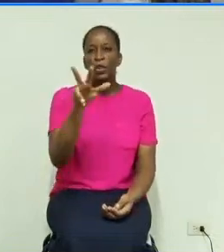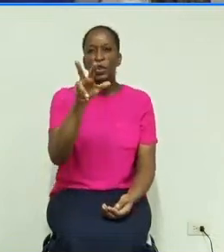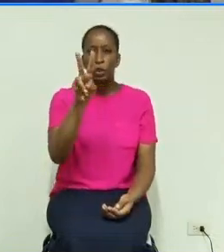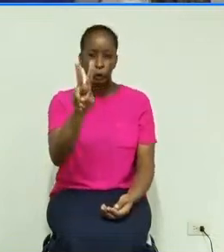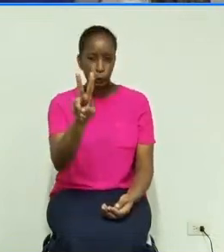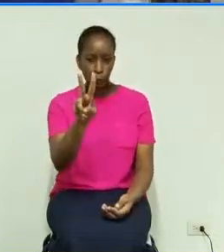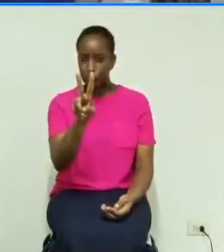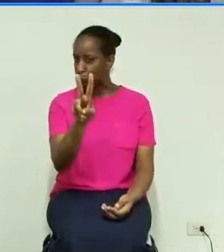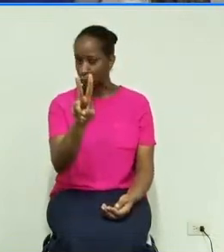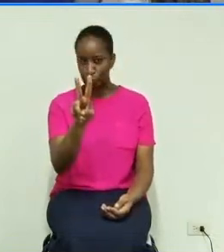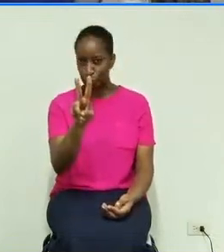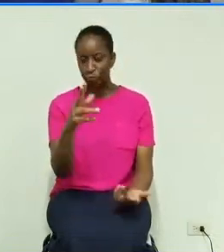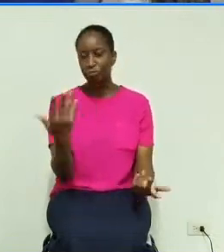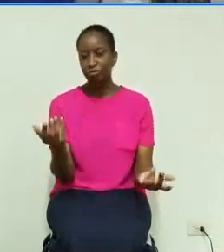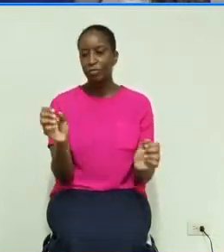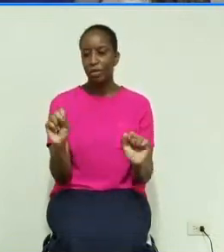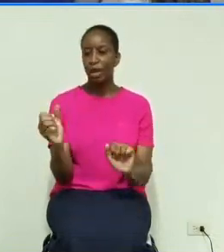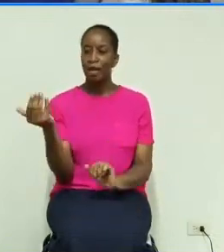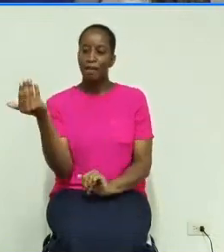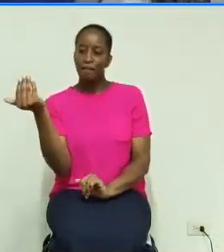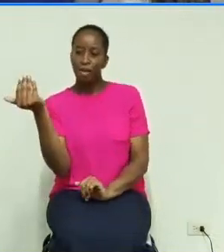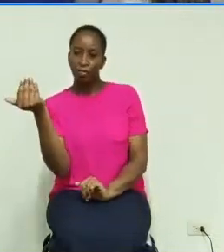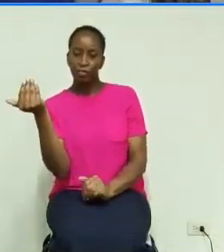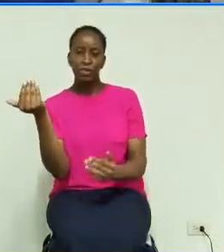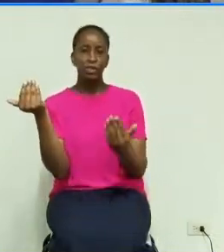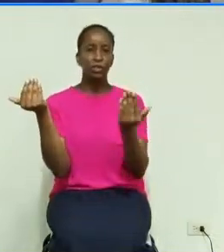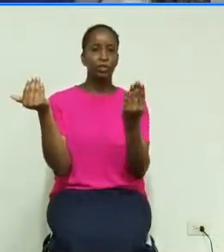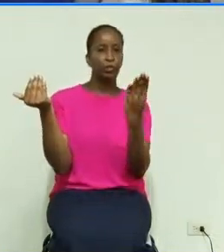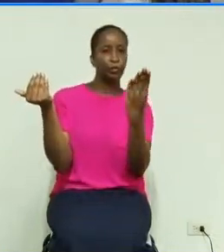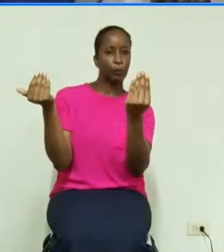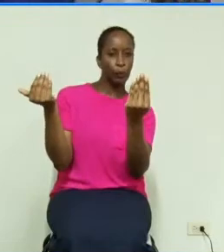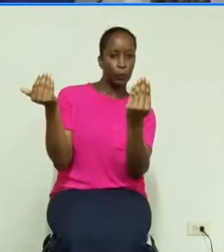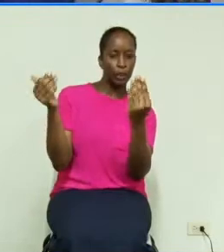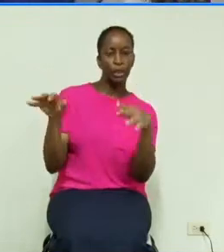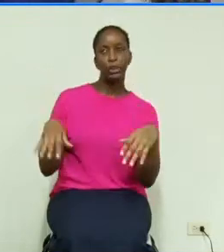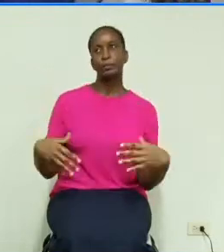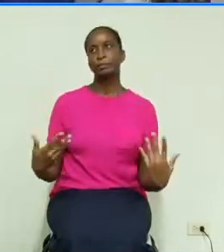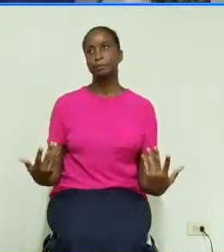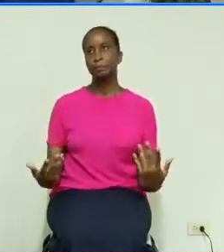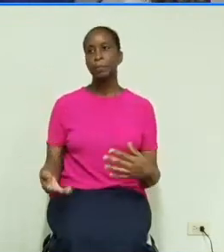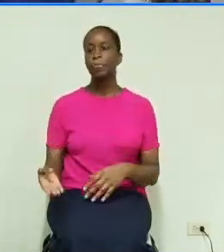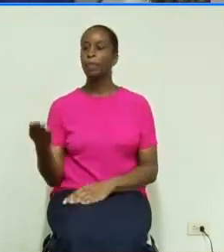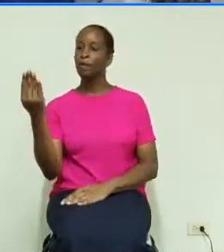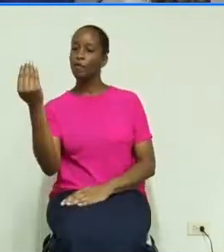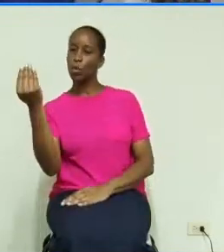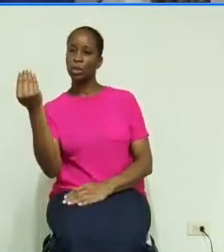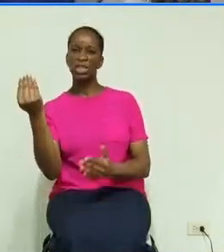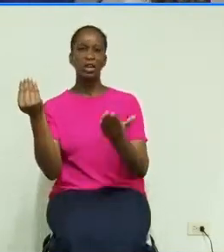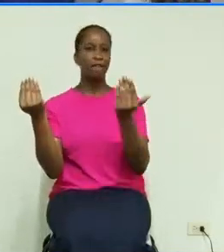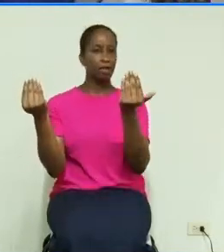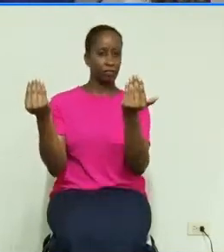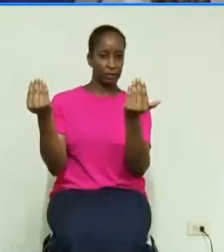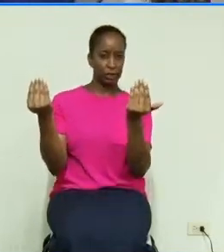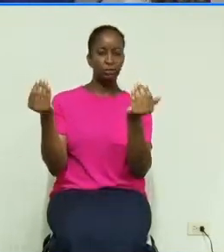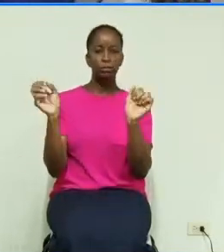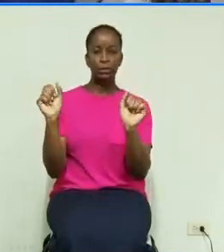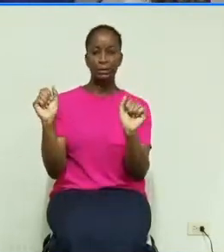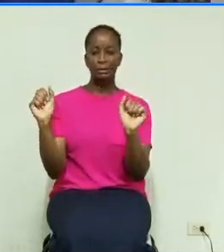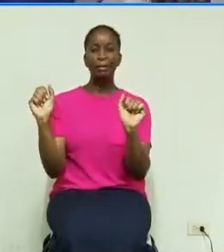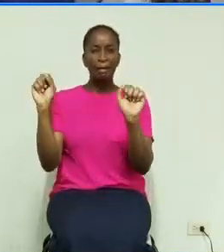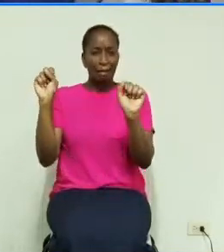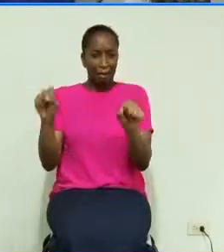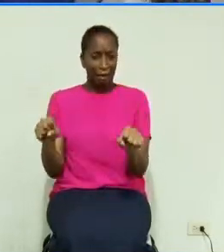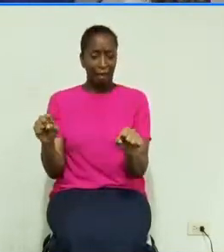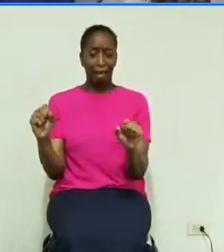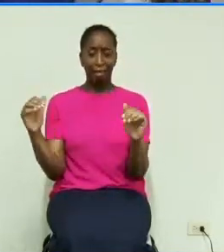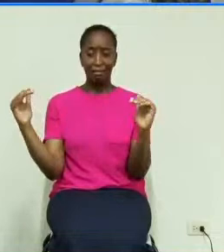these ideas which I have just done. So I thank you for your attention, and I look forward